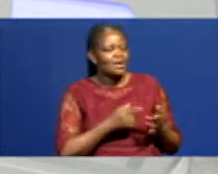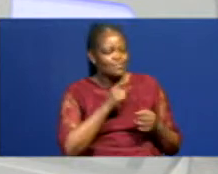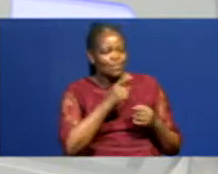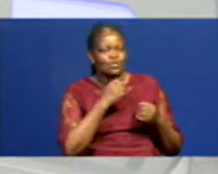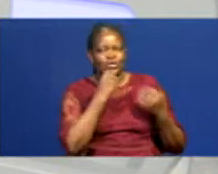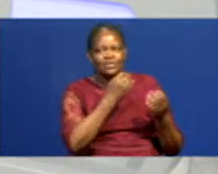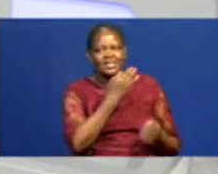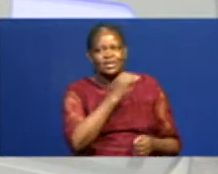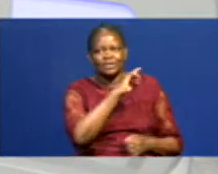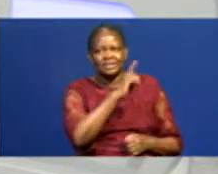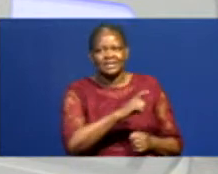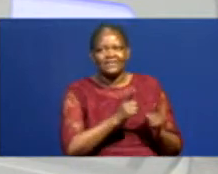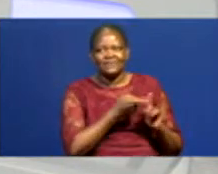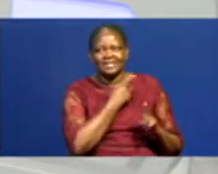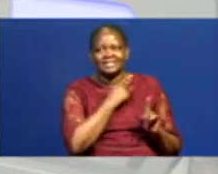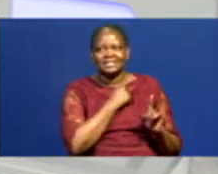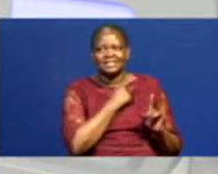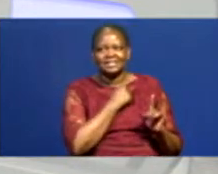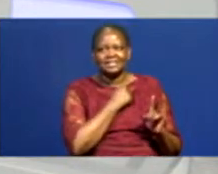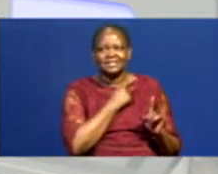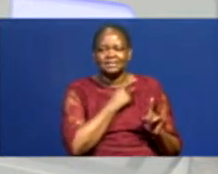give you three questions. The first one